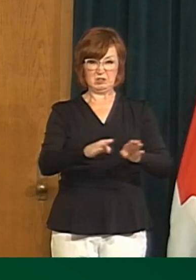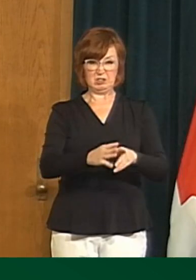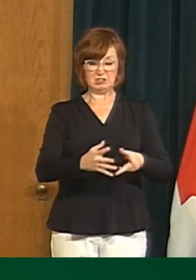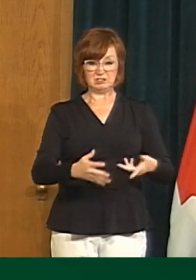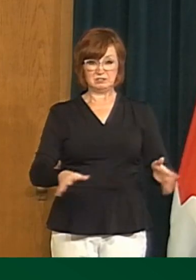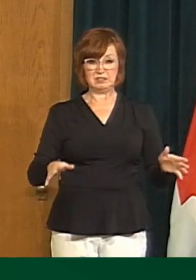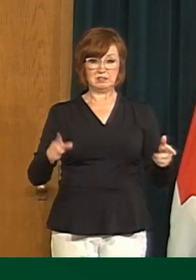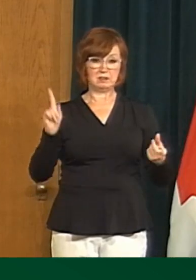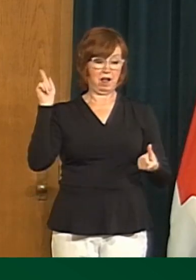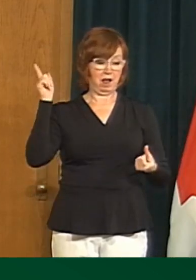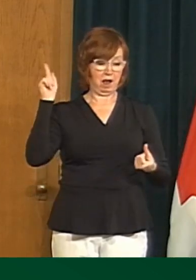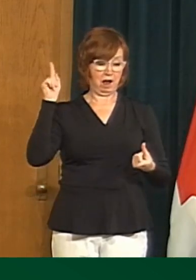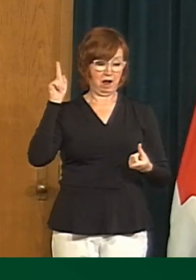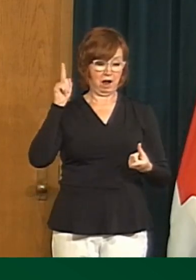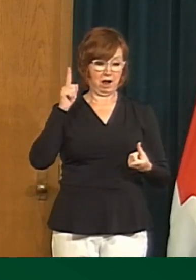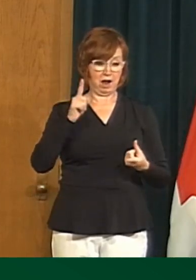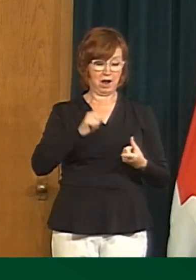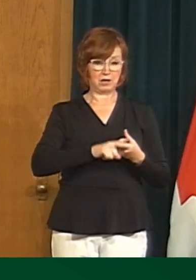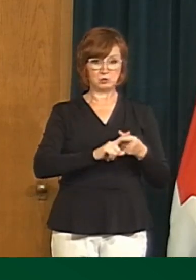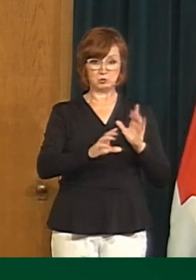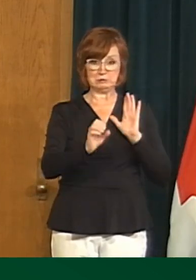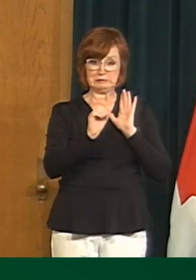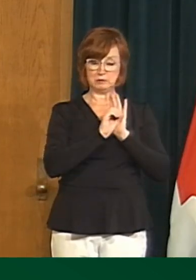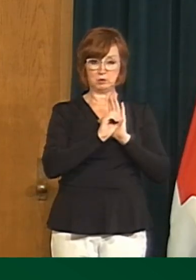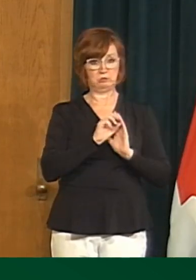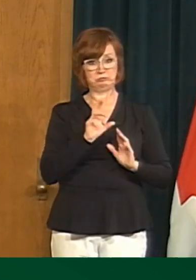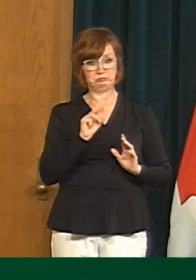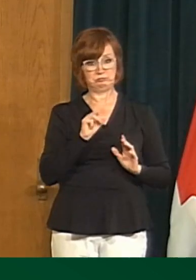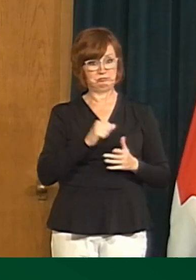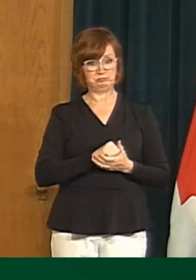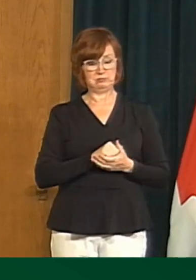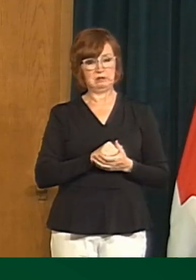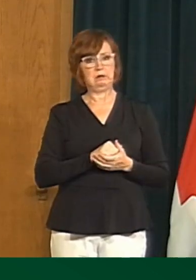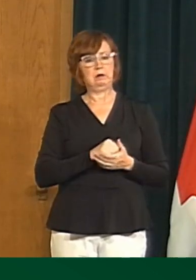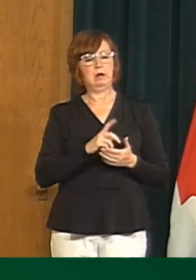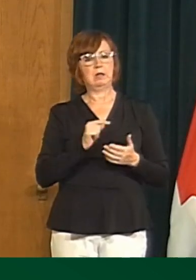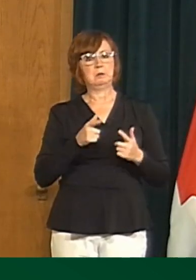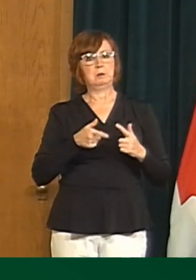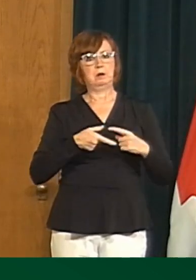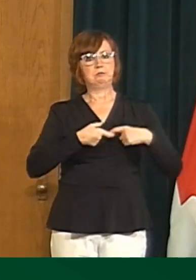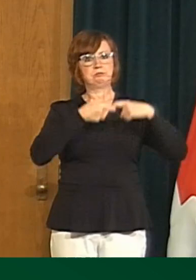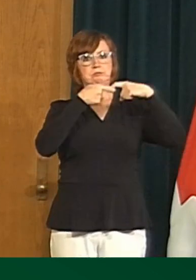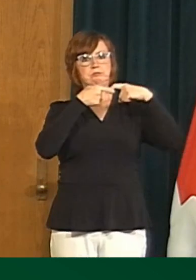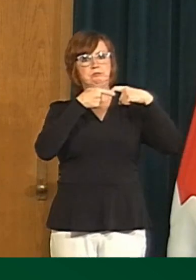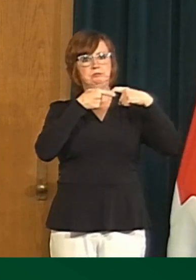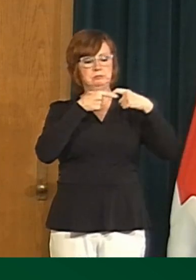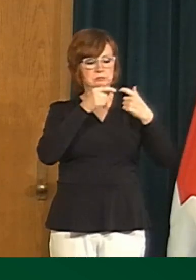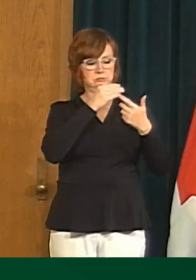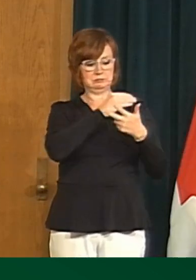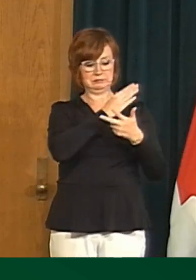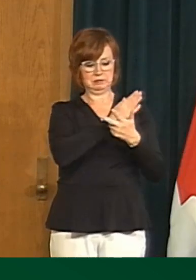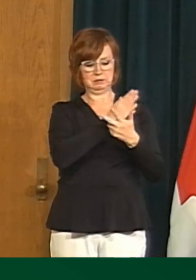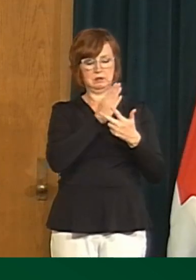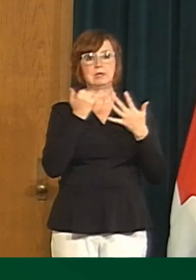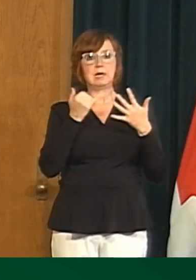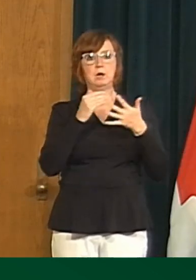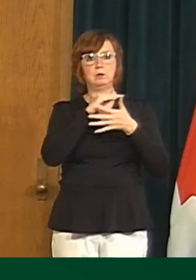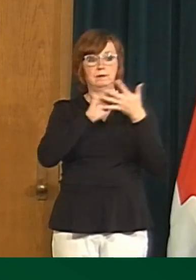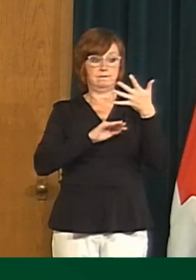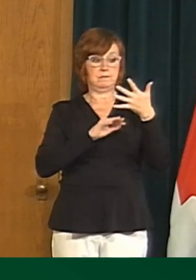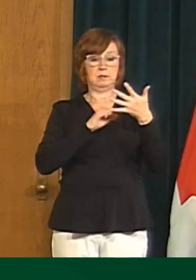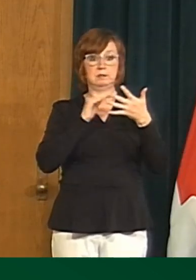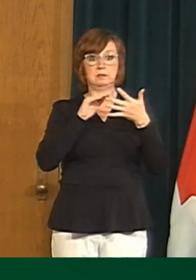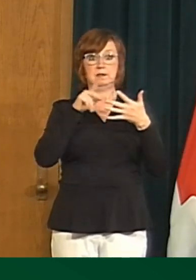risk areas were pulled back. And now with phase 3 occurring on Monday, we are